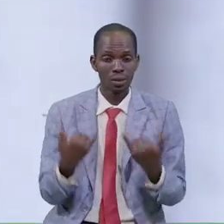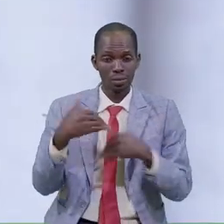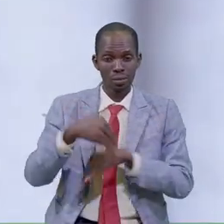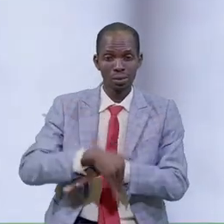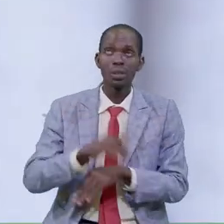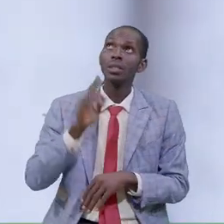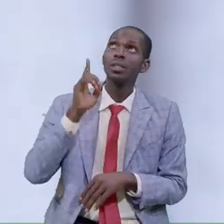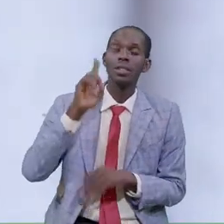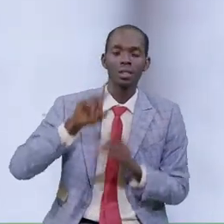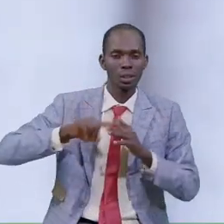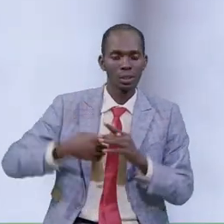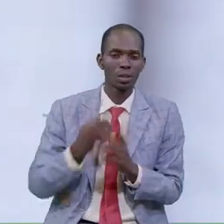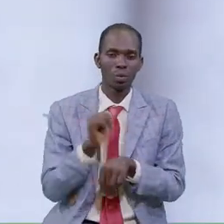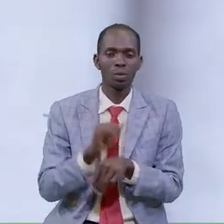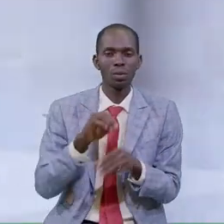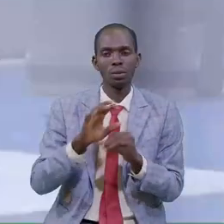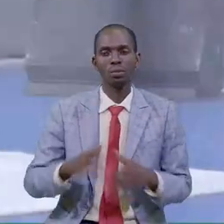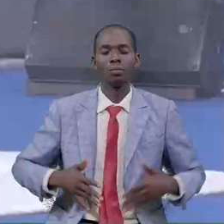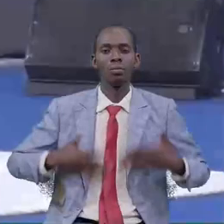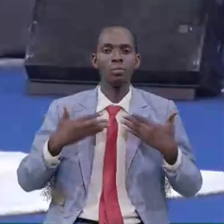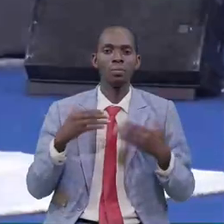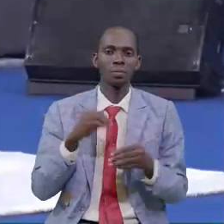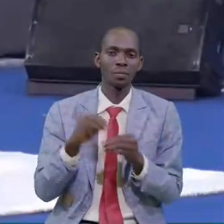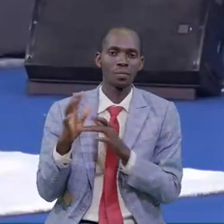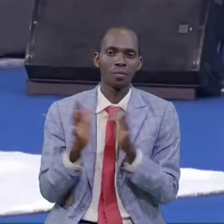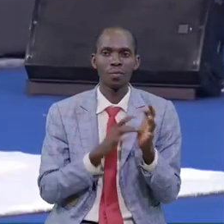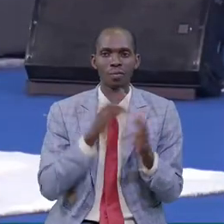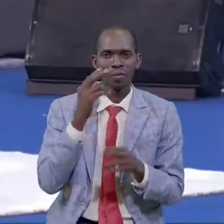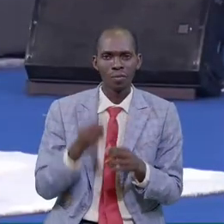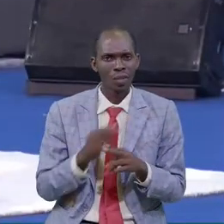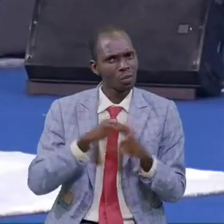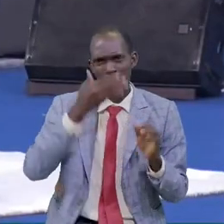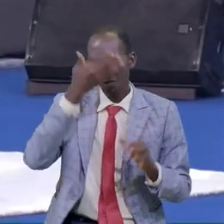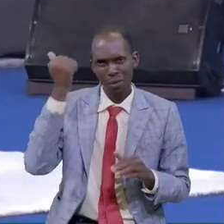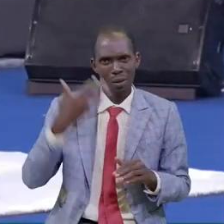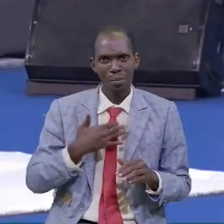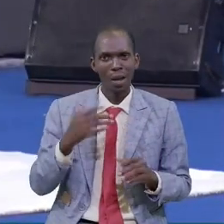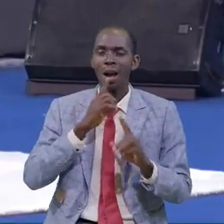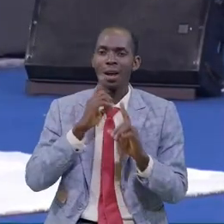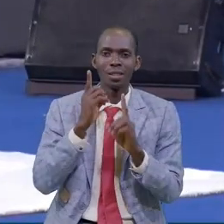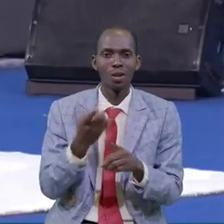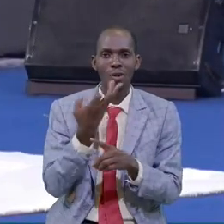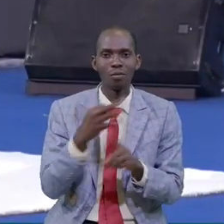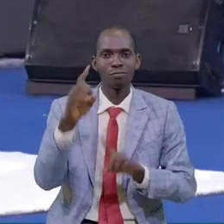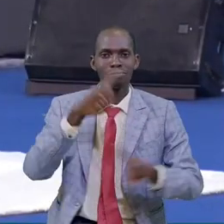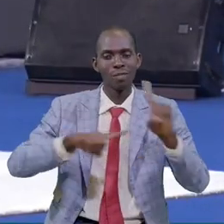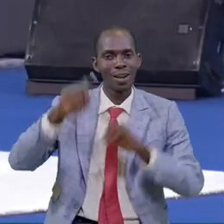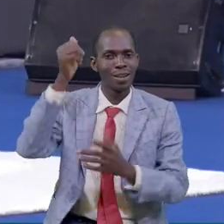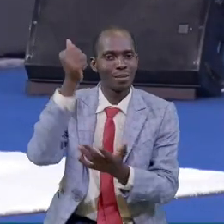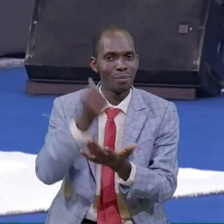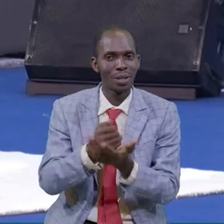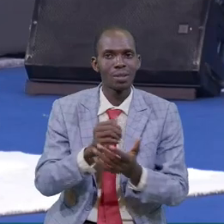Et ce soir, le Seigneur va commencer dans votre vie. You forgot my amen. Vous avez oublié mon amen. And then you continue